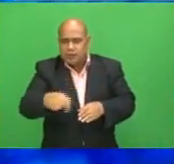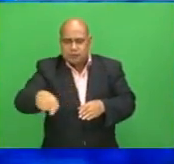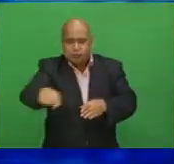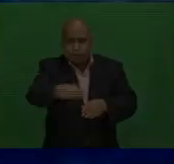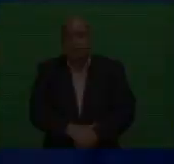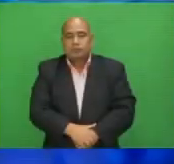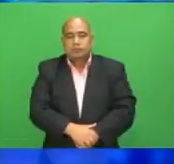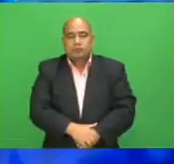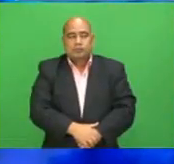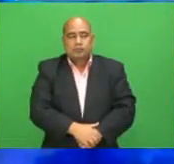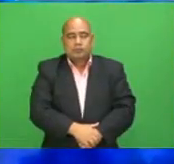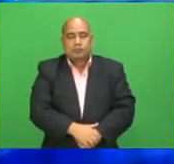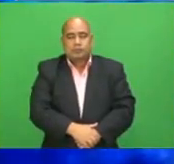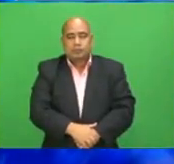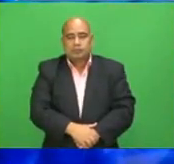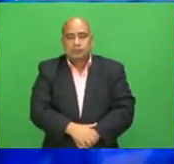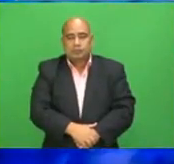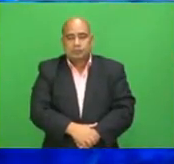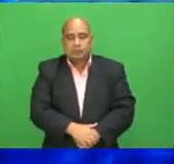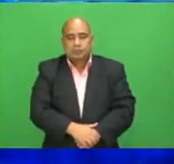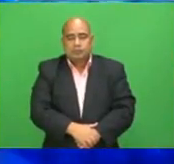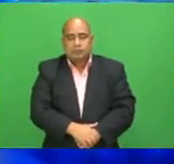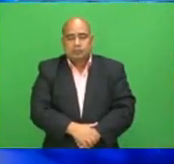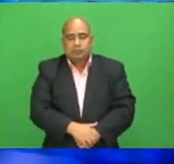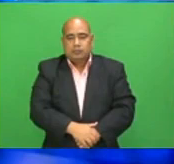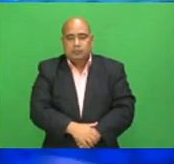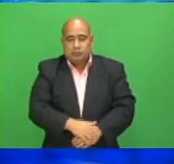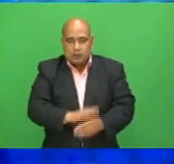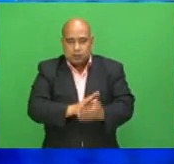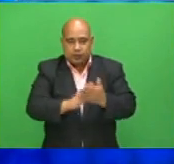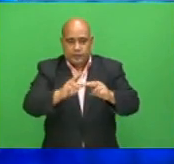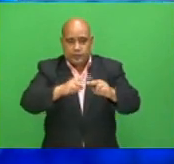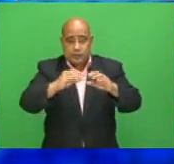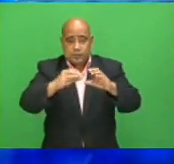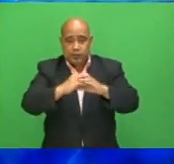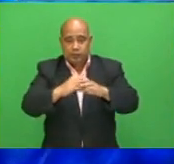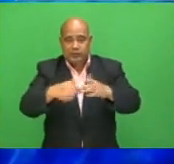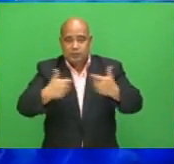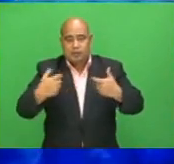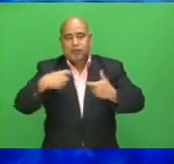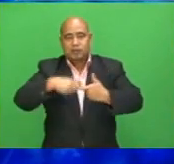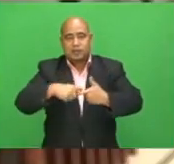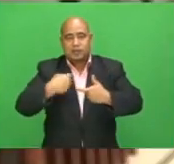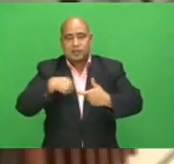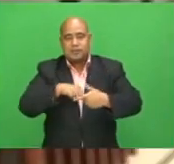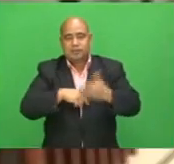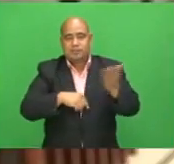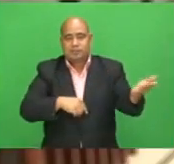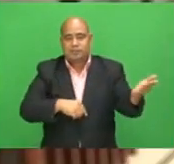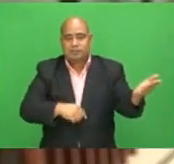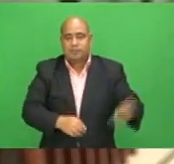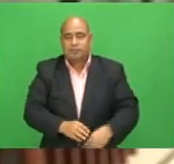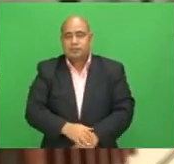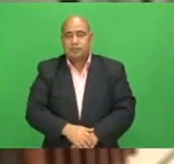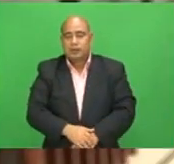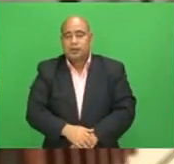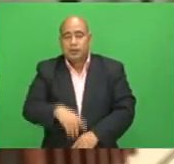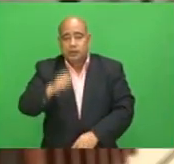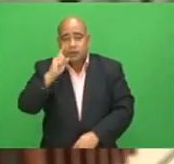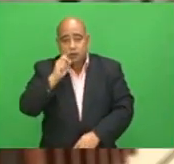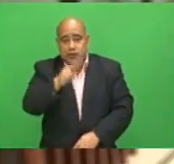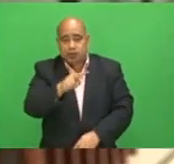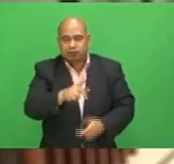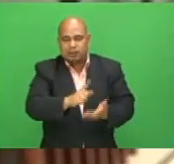slump. Sadifa from HFC Bank joins us now with the latest from the trading world. Let's take a look at the latest in the